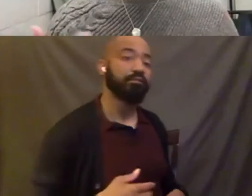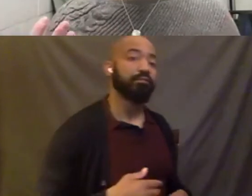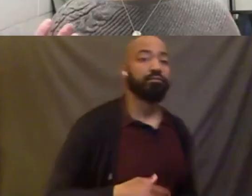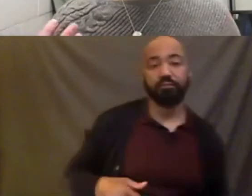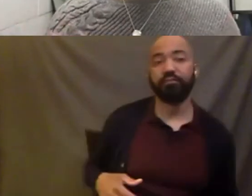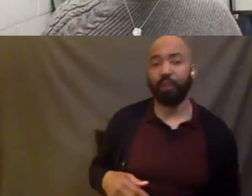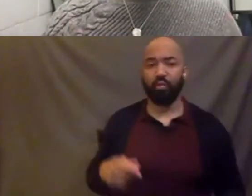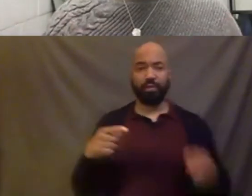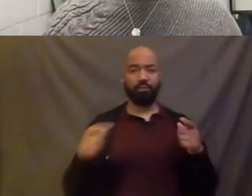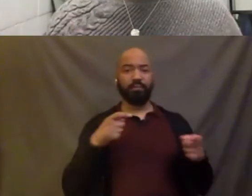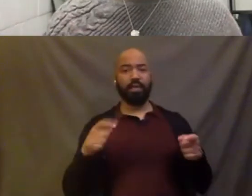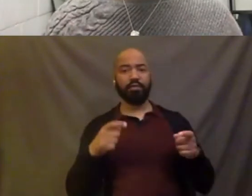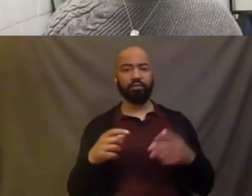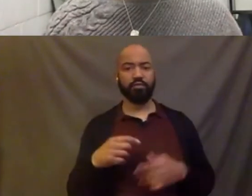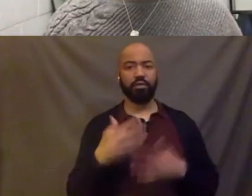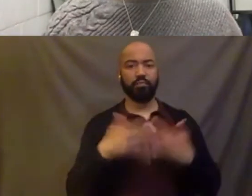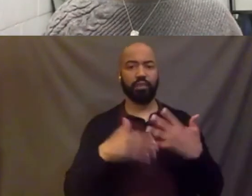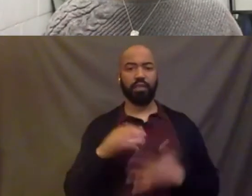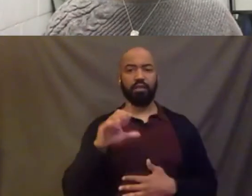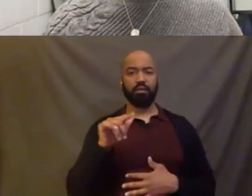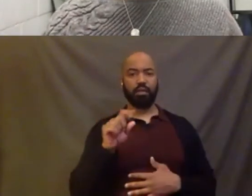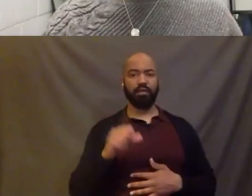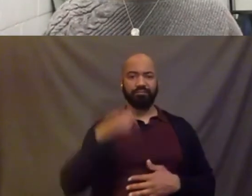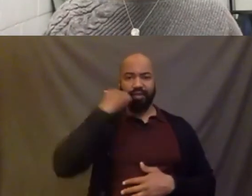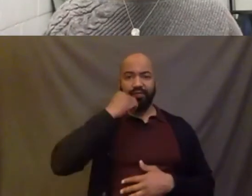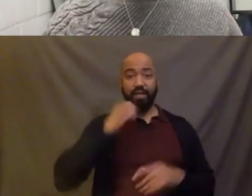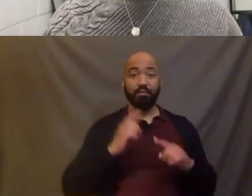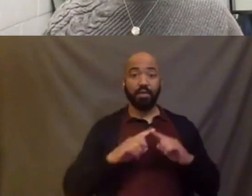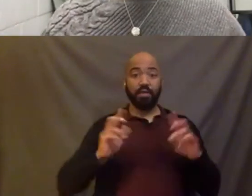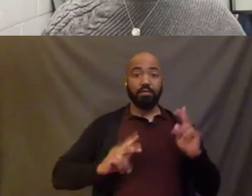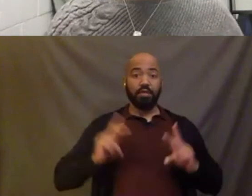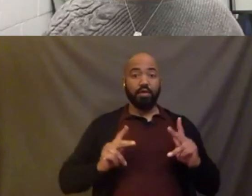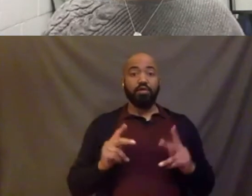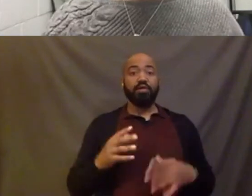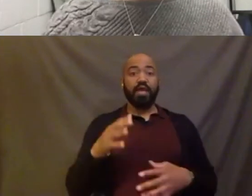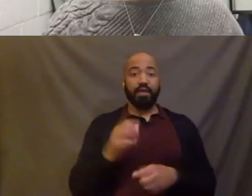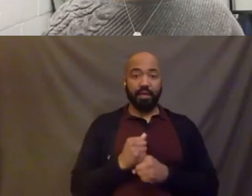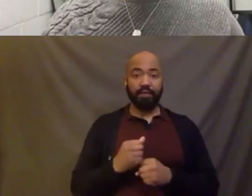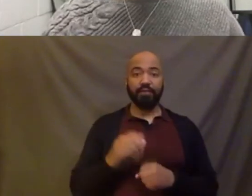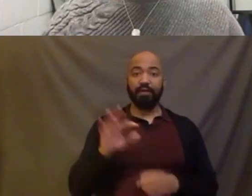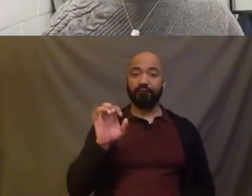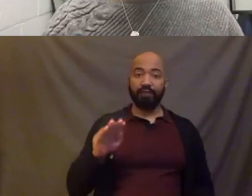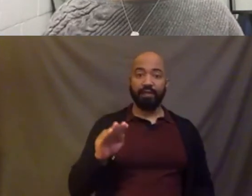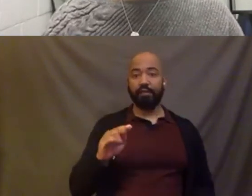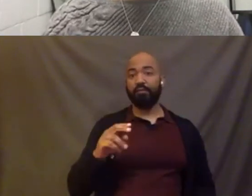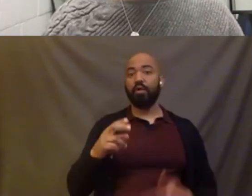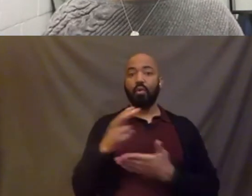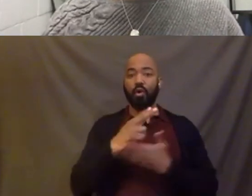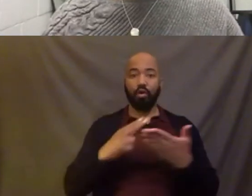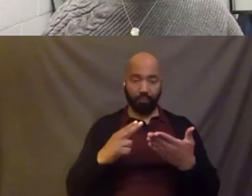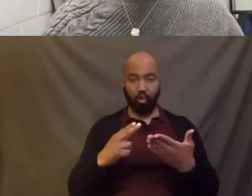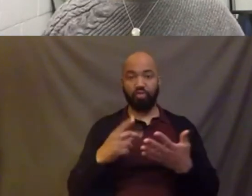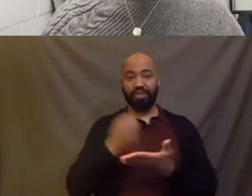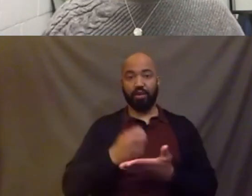regular basis. But with people who either receive feminizing hormone therapy or produce